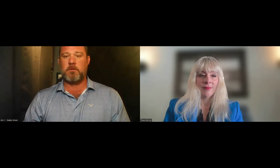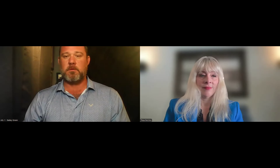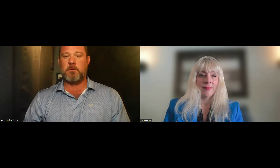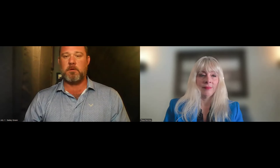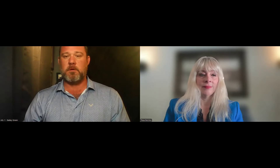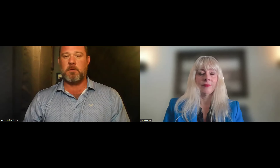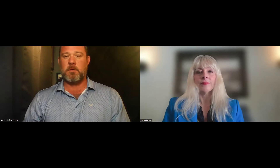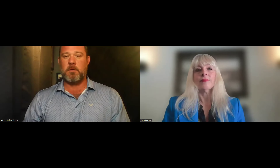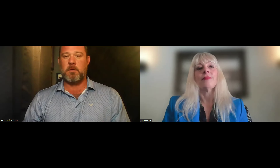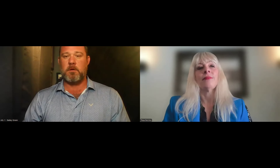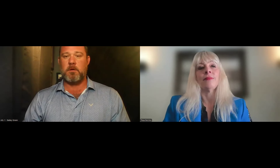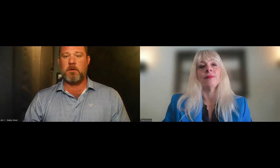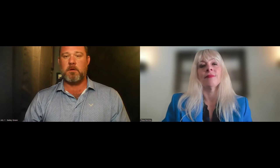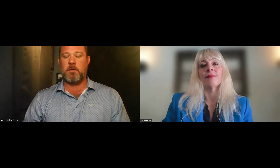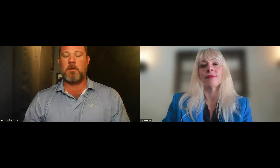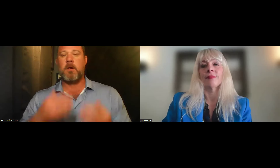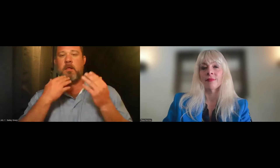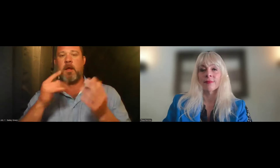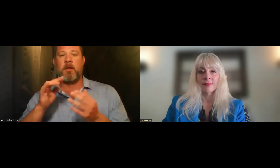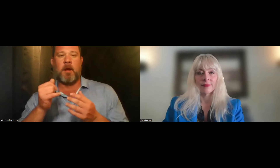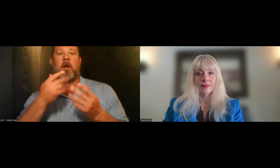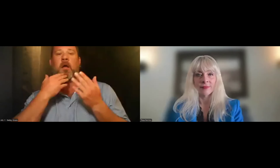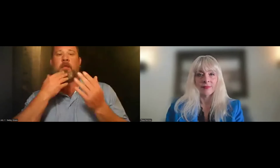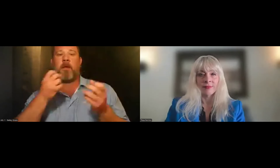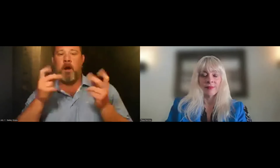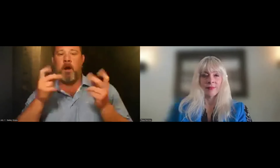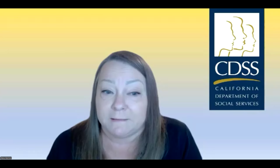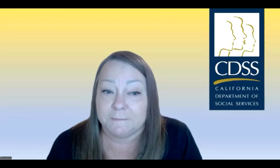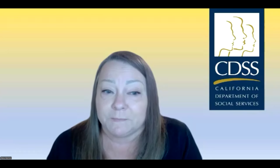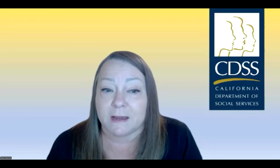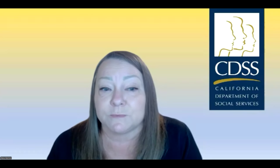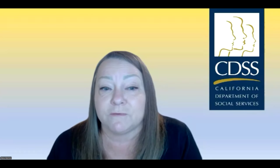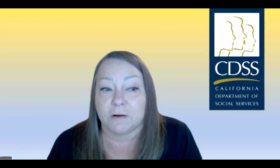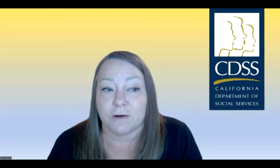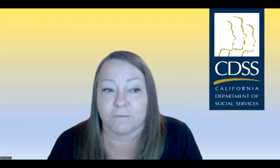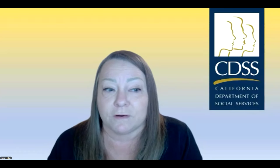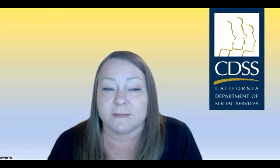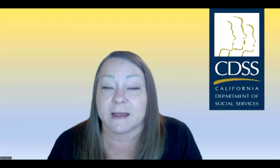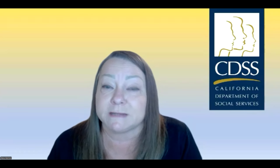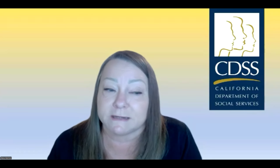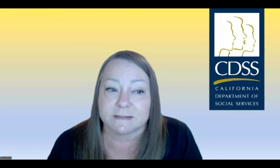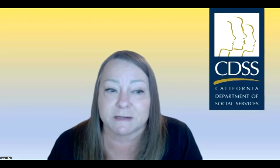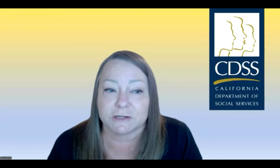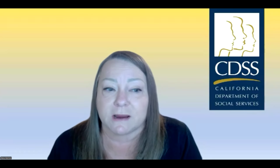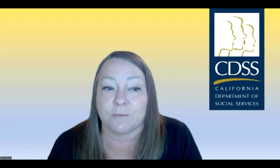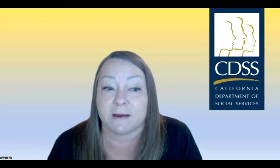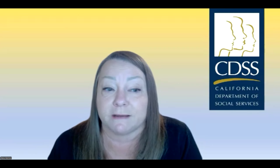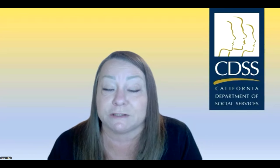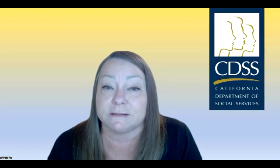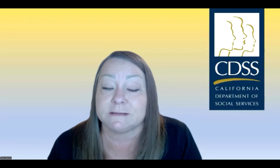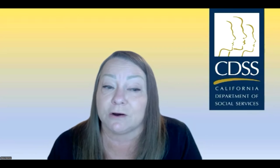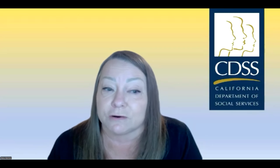Thank you for all that, Thea. And thank you for the opportunity to speak with all of you today. As we've gone over, the updated dementia